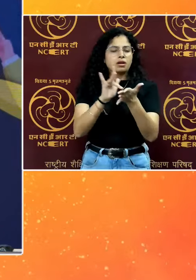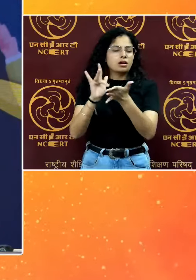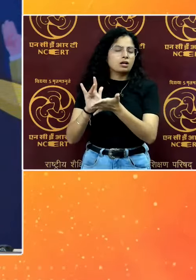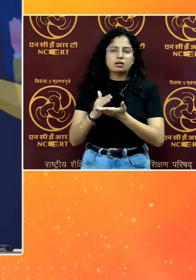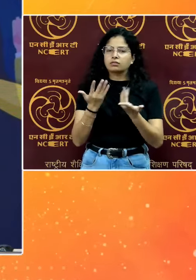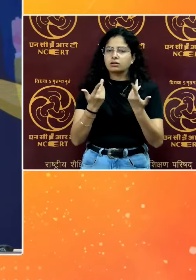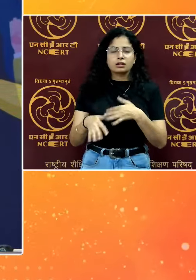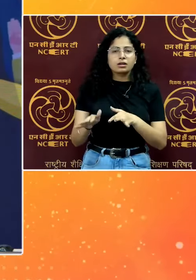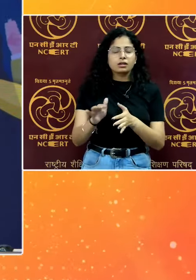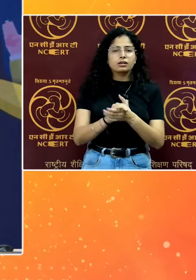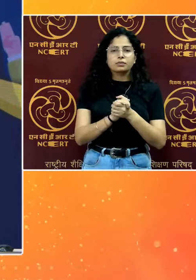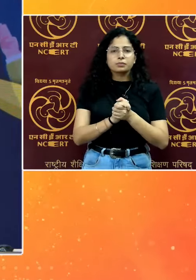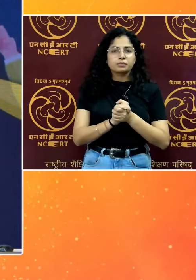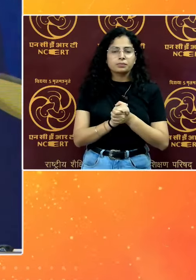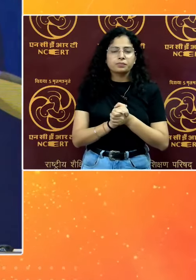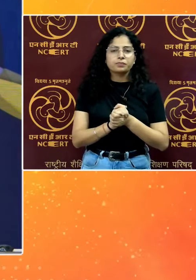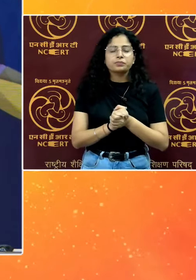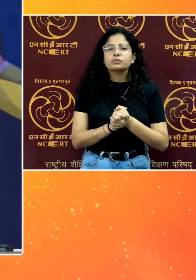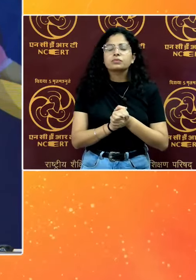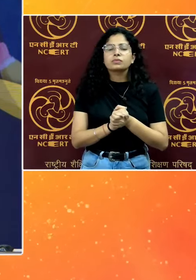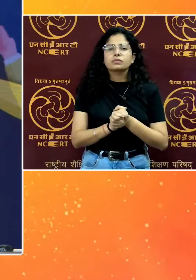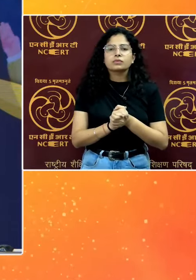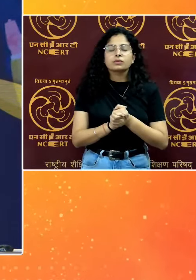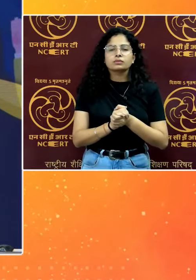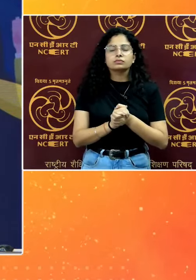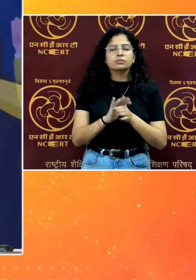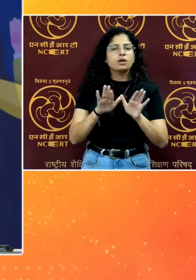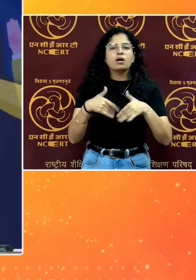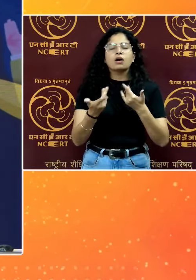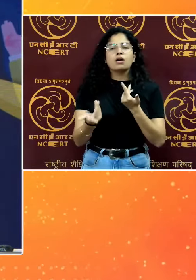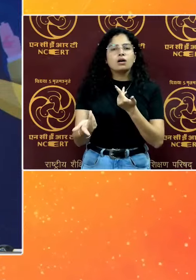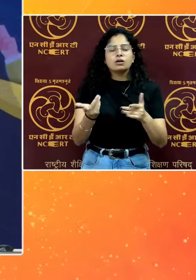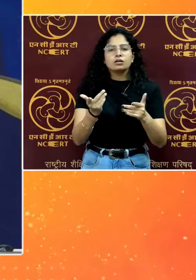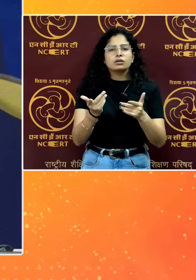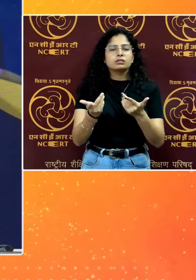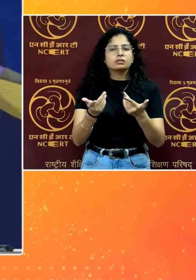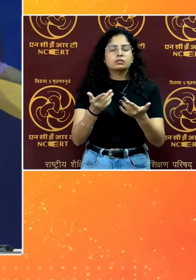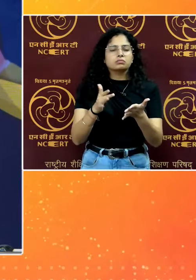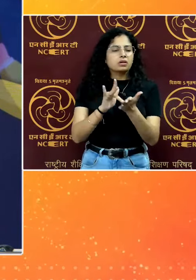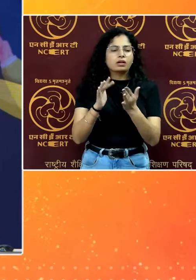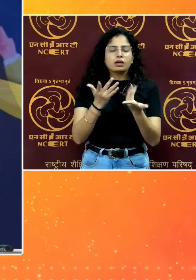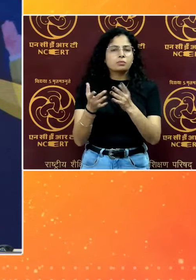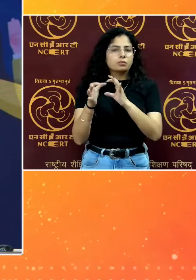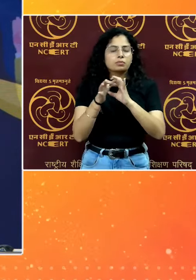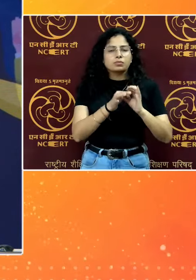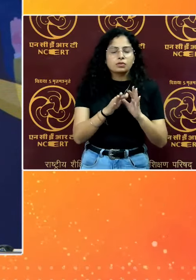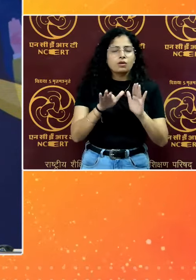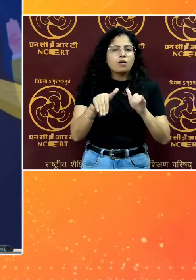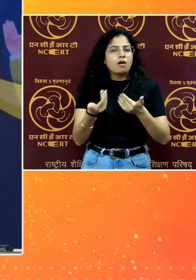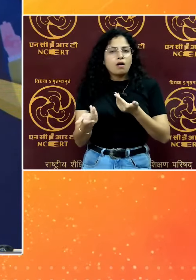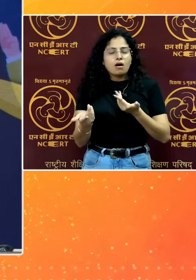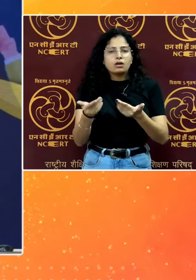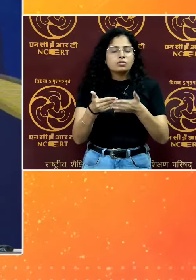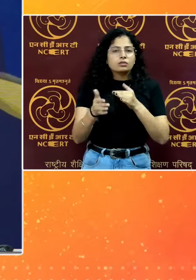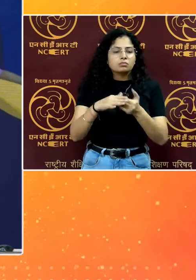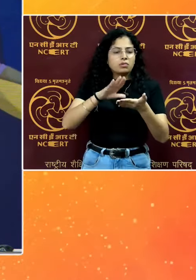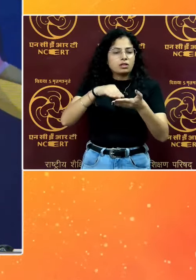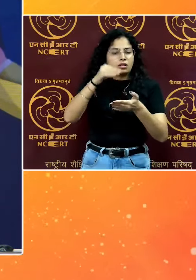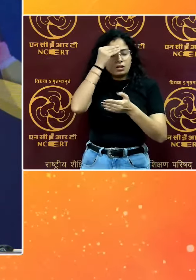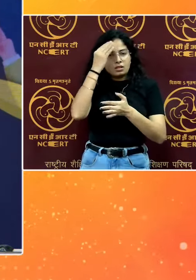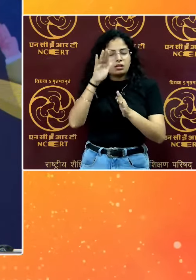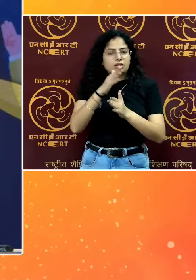are at right now at any place, or which particular location you belong to, or what kind of learner you